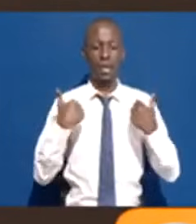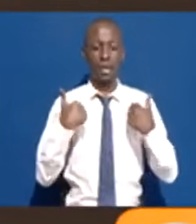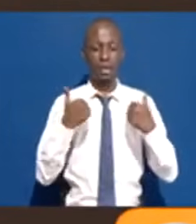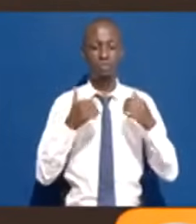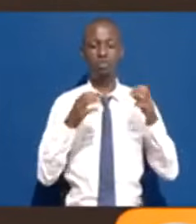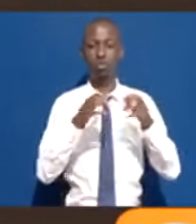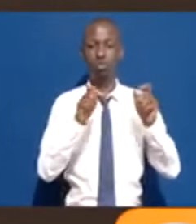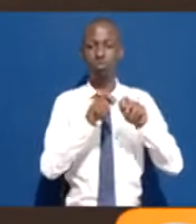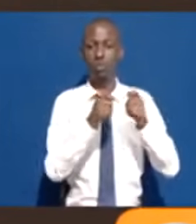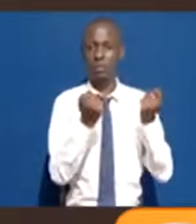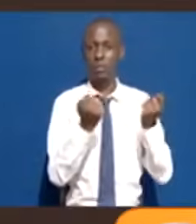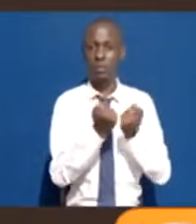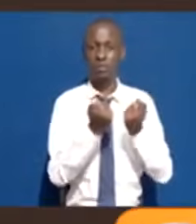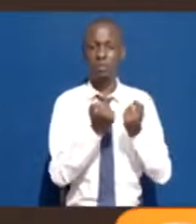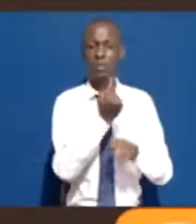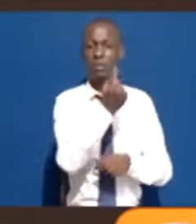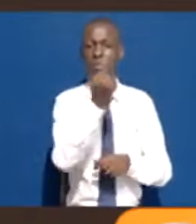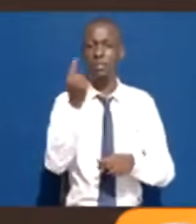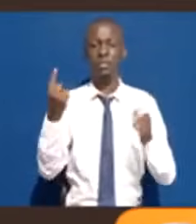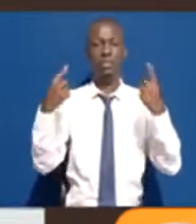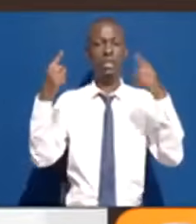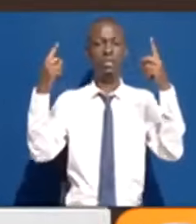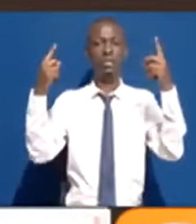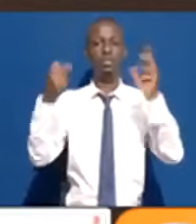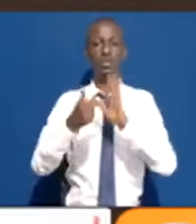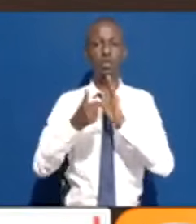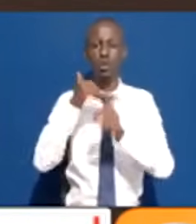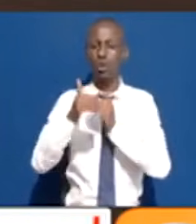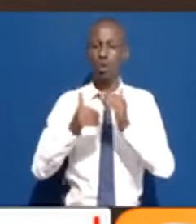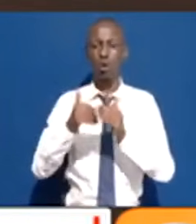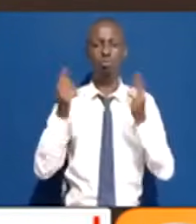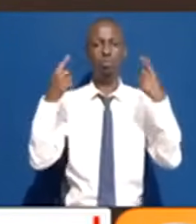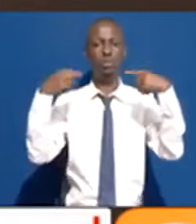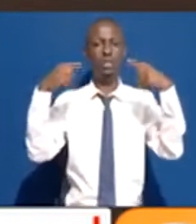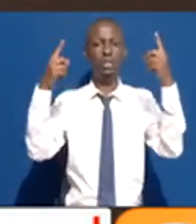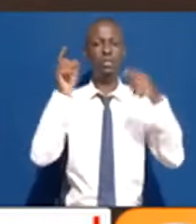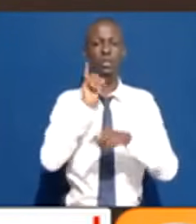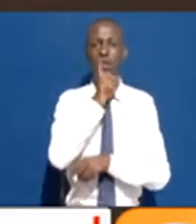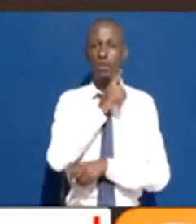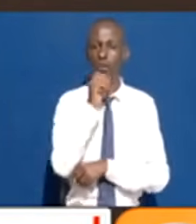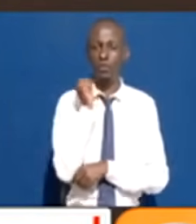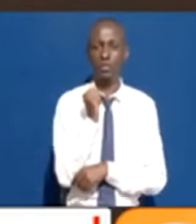The success of each and every one of us is the success of all of us.